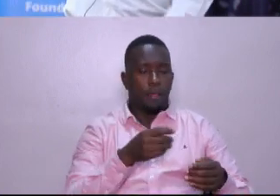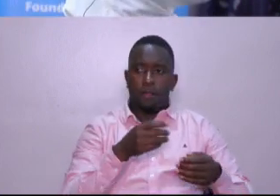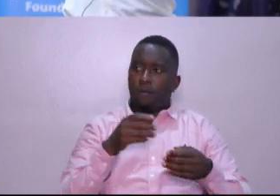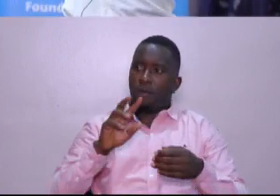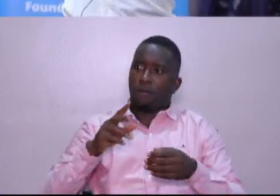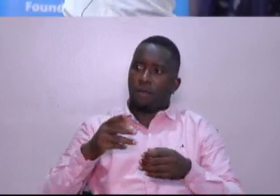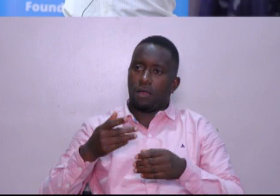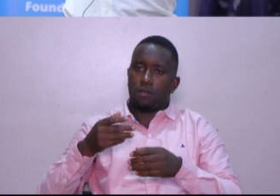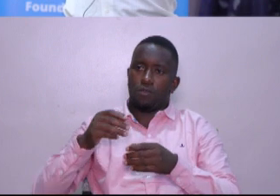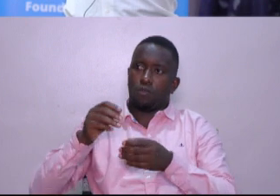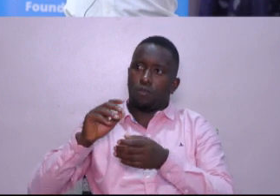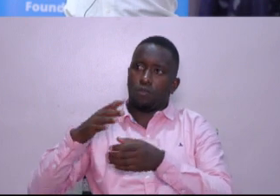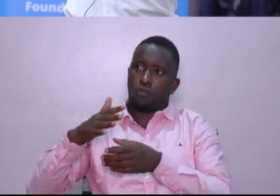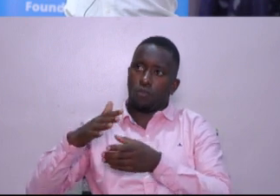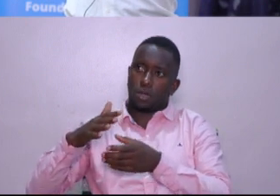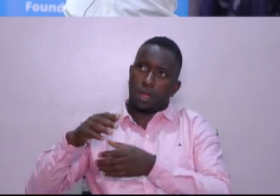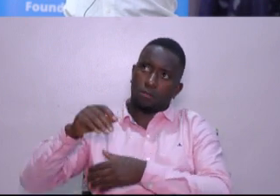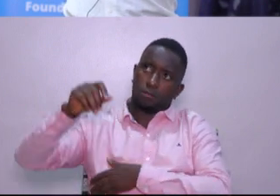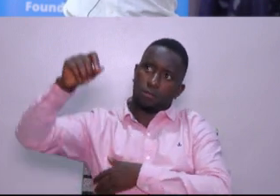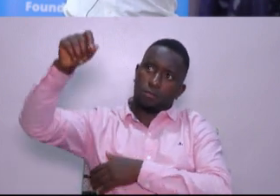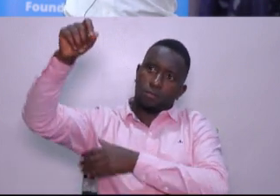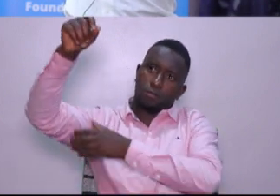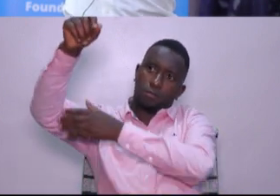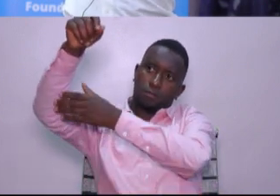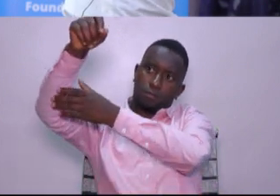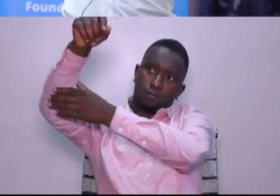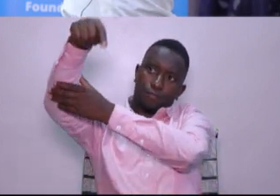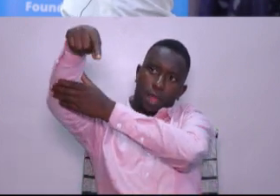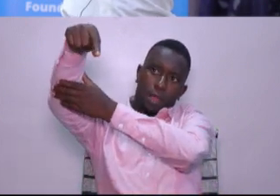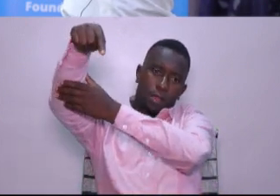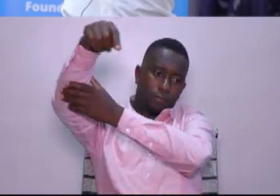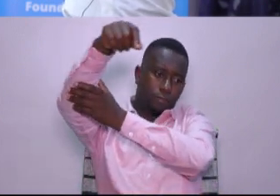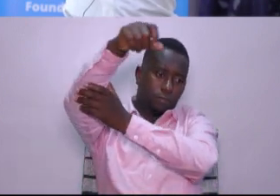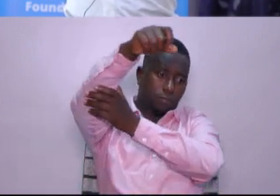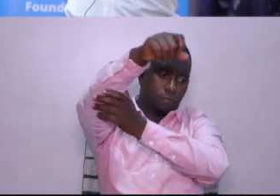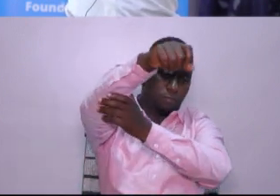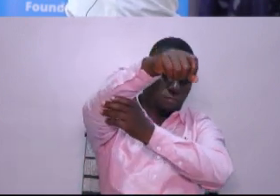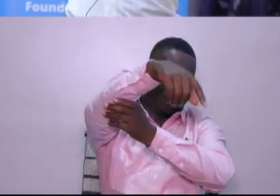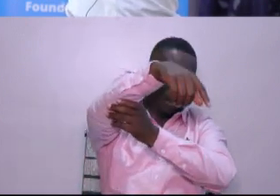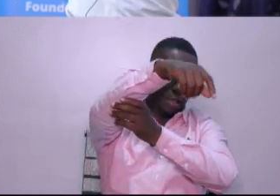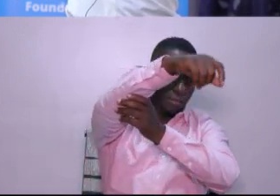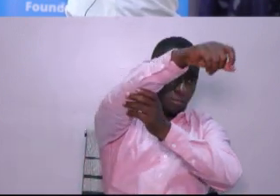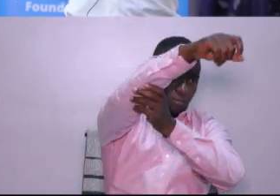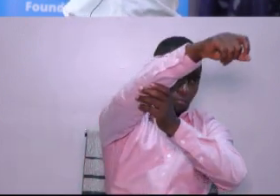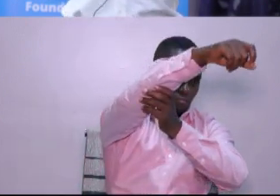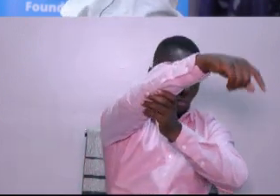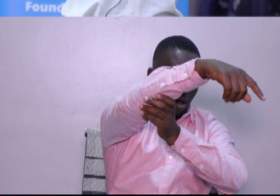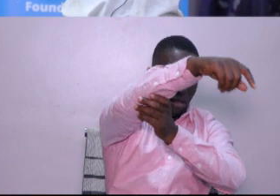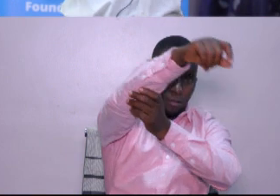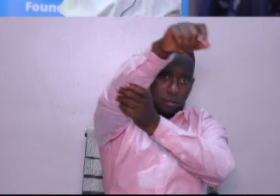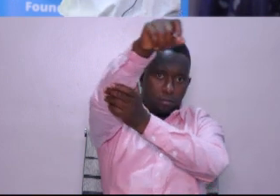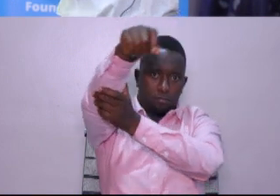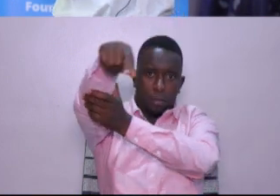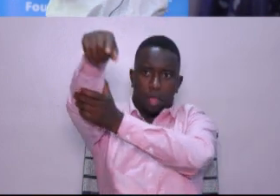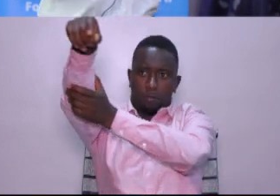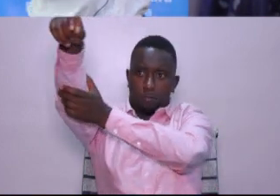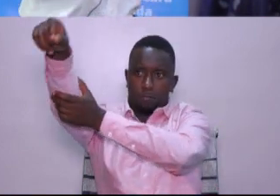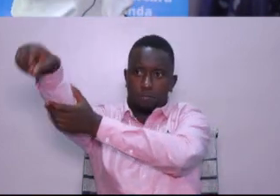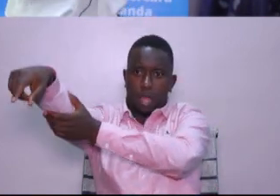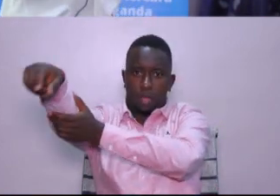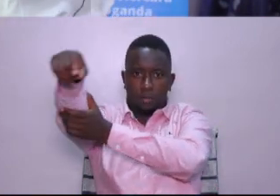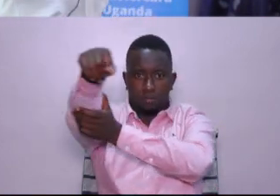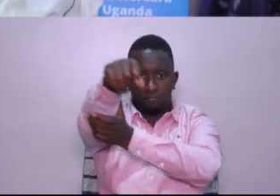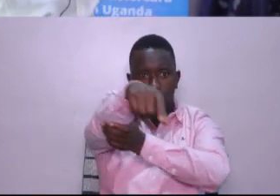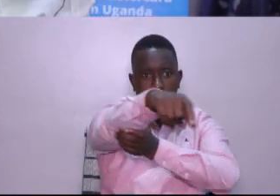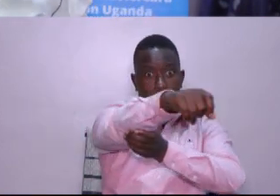droplets dripping out of the pipe passing near the crop in a garden. So even if he's